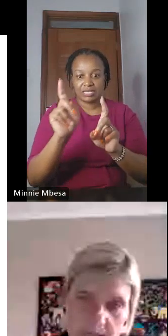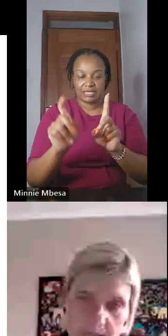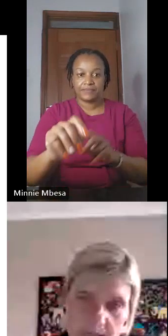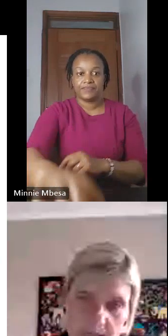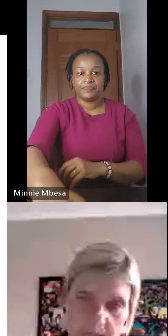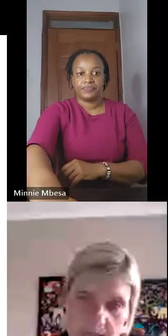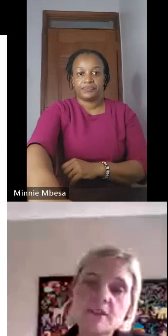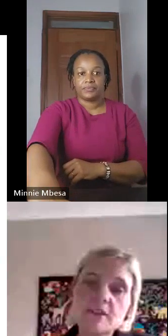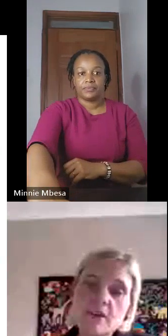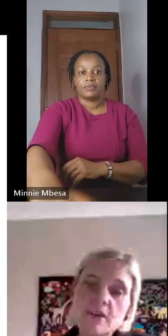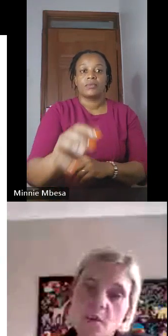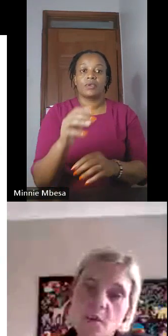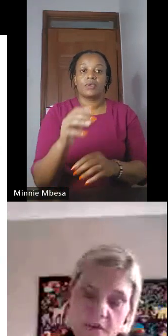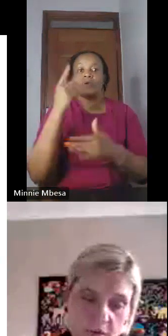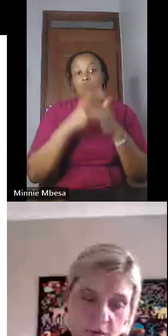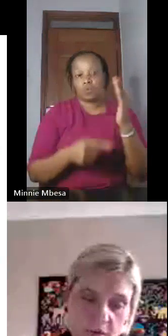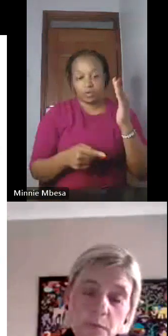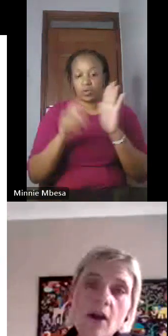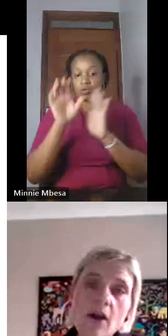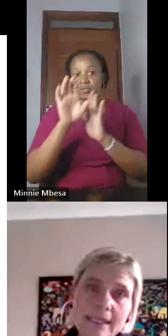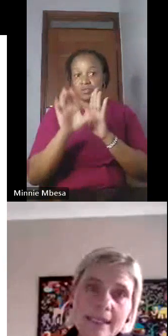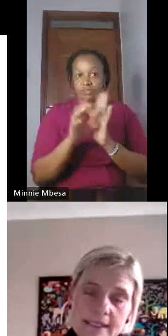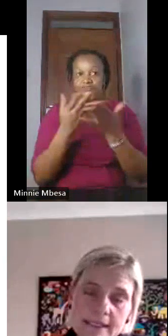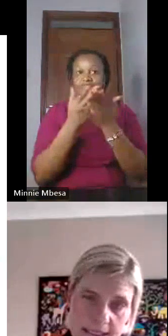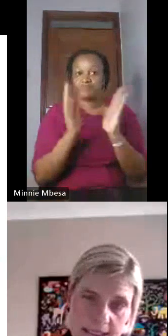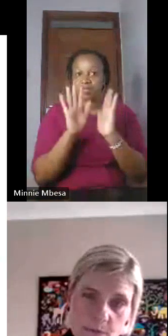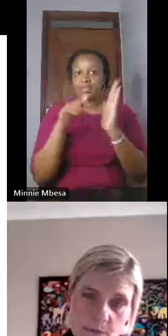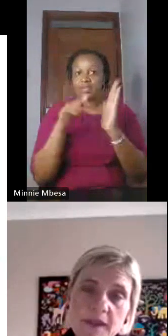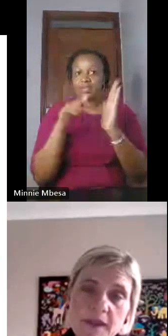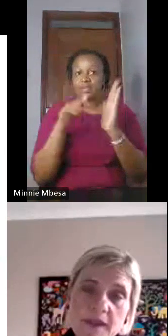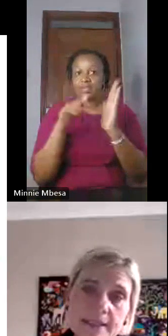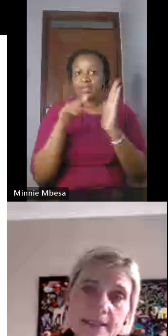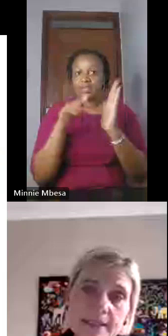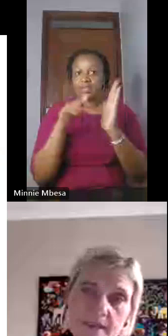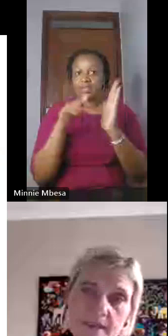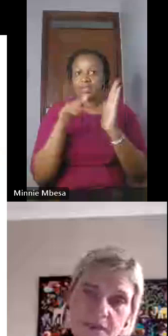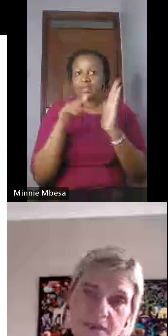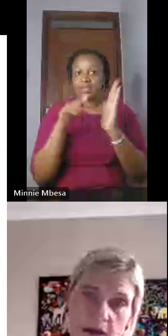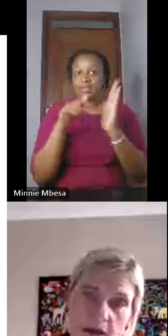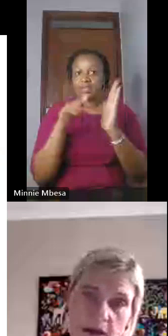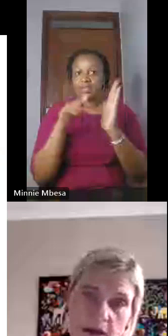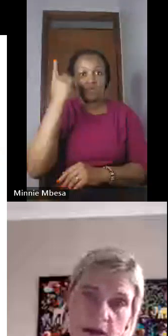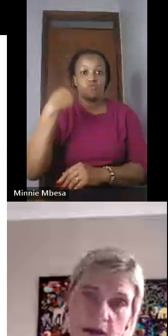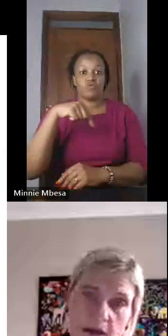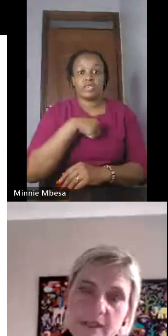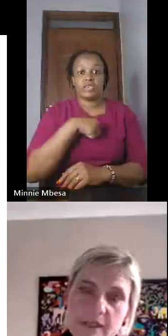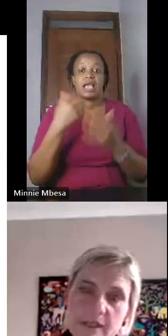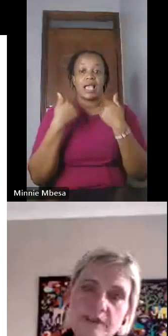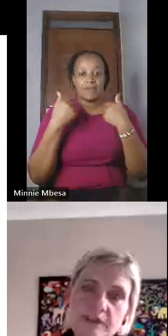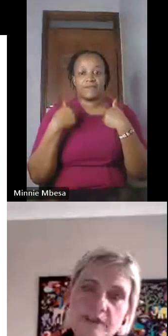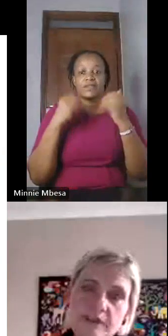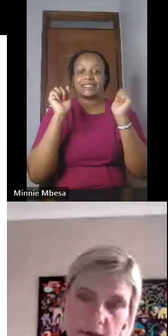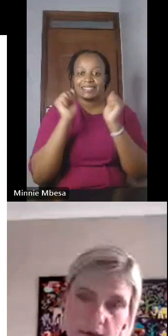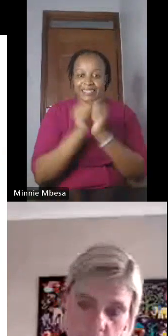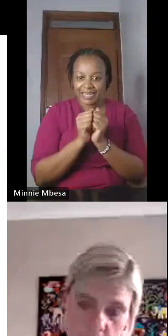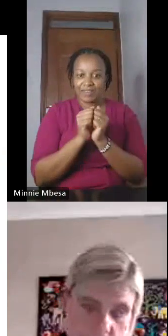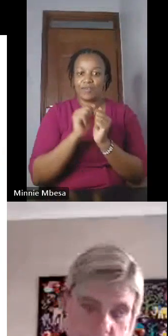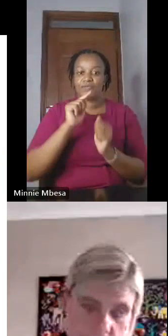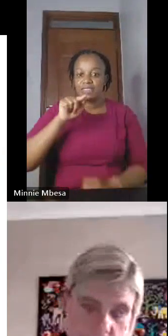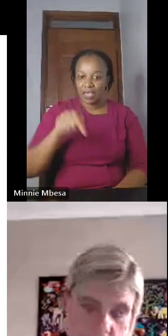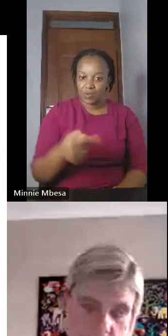good application? It's so important to note that we are inundated with tens of thousands of applications